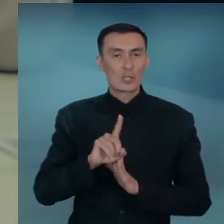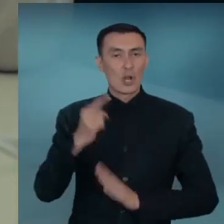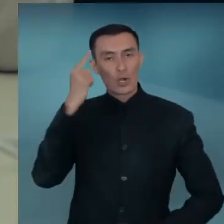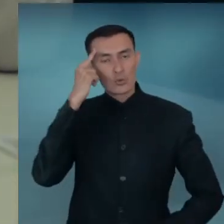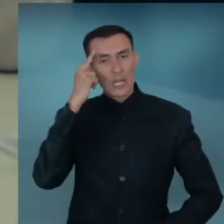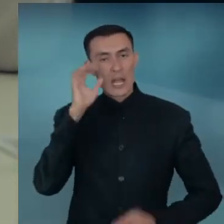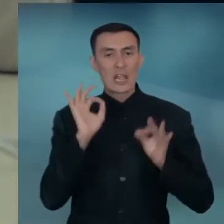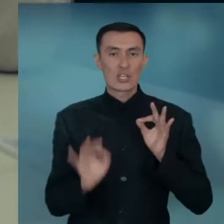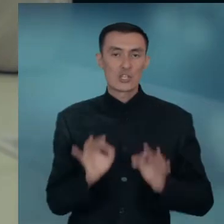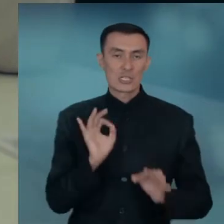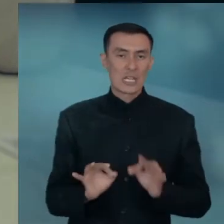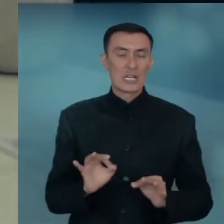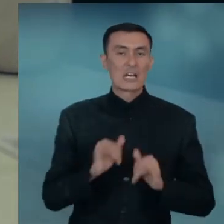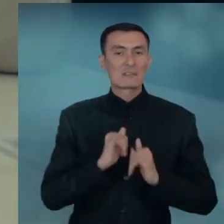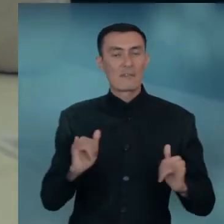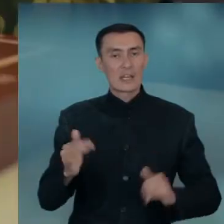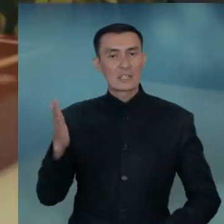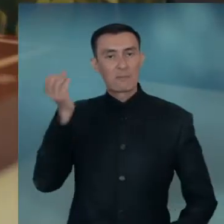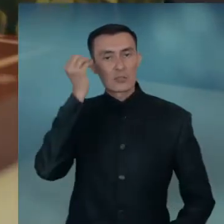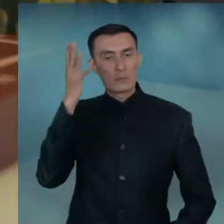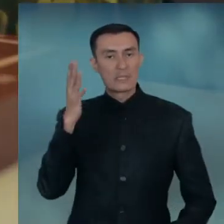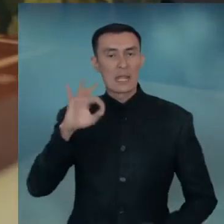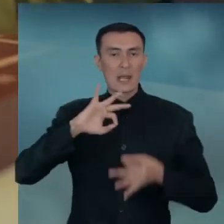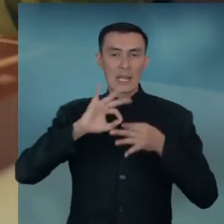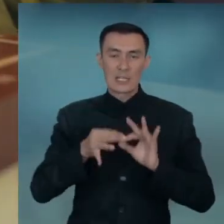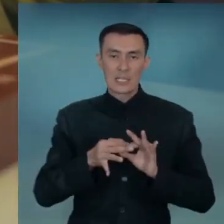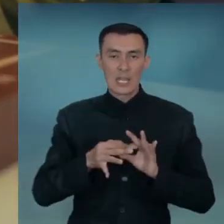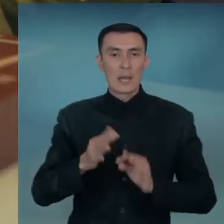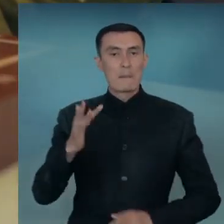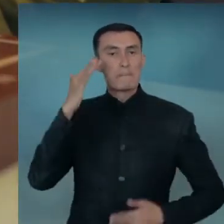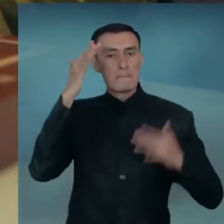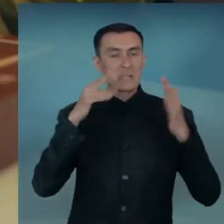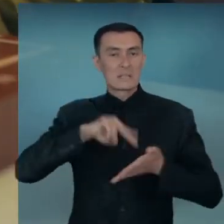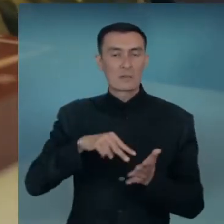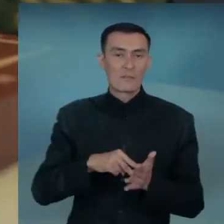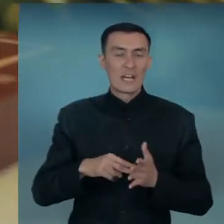logically, develop their analytical skills, think strategically, and train memory.